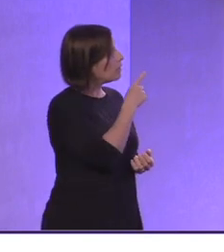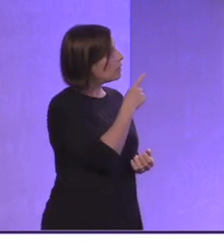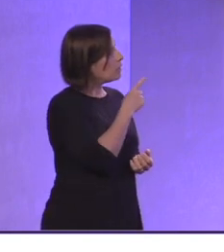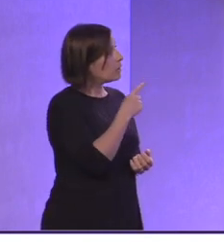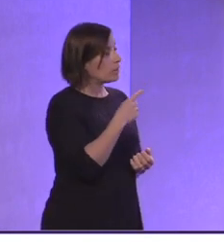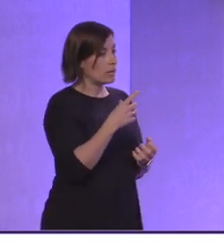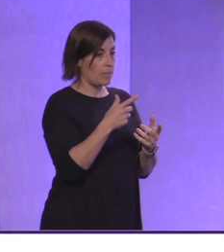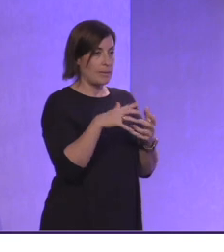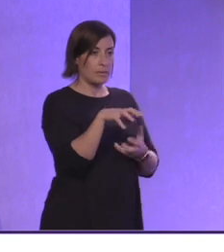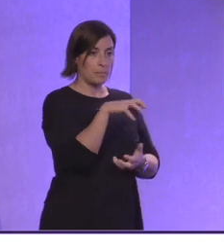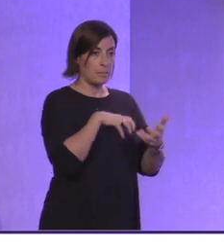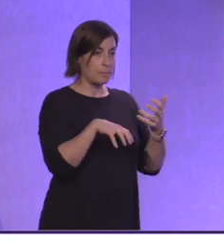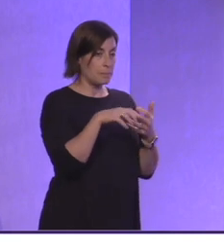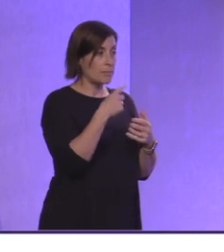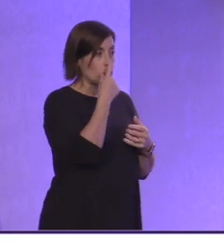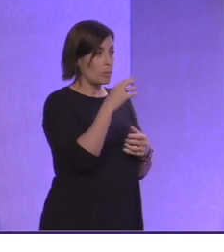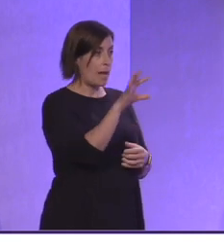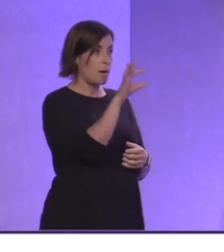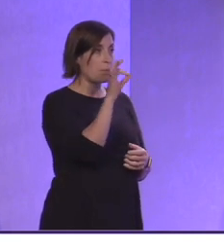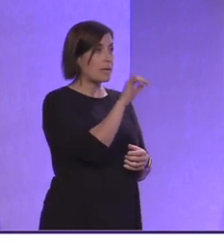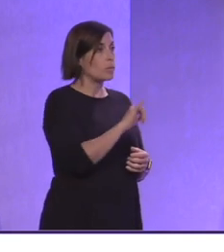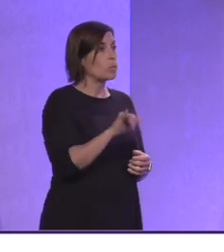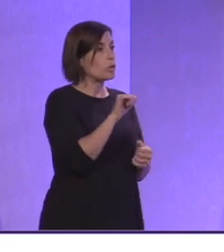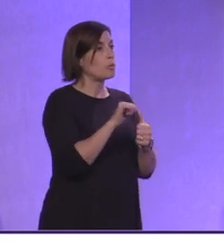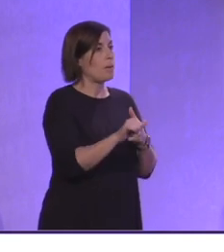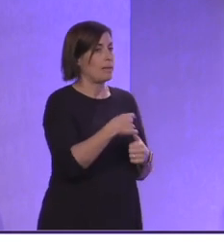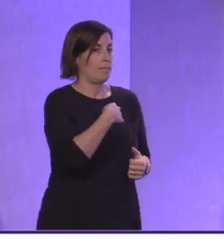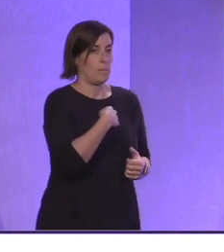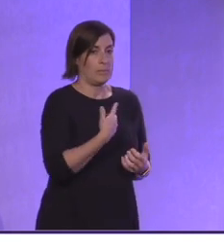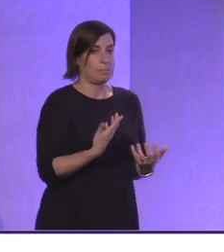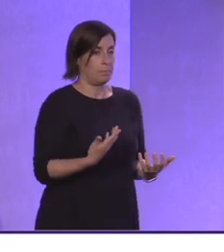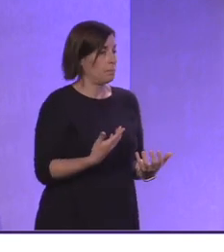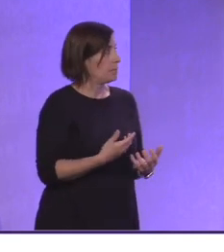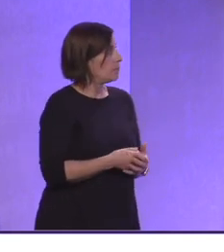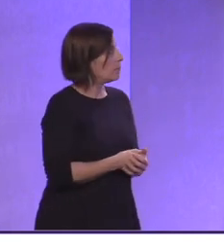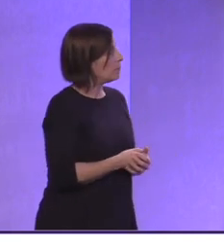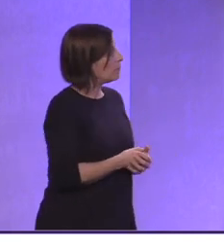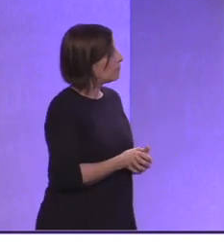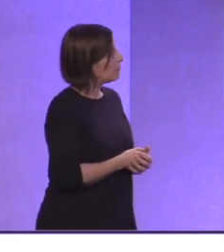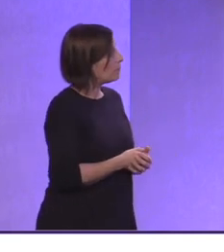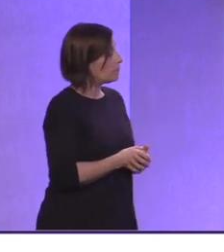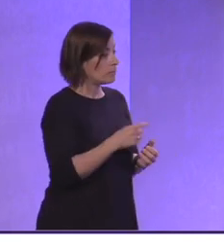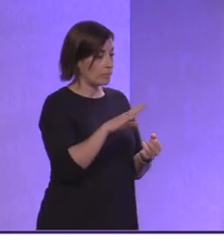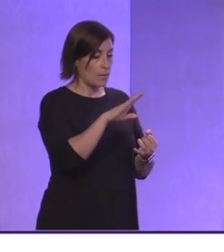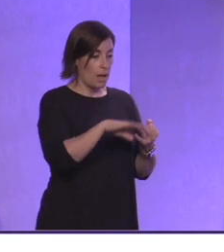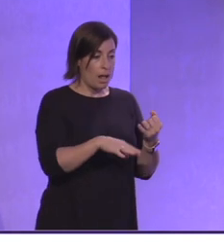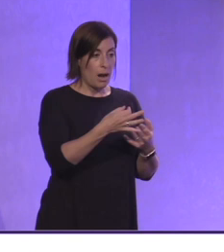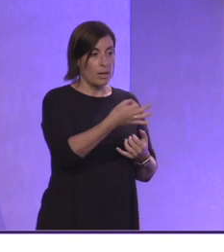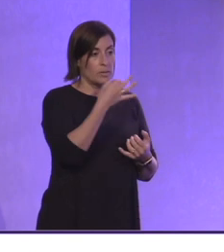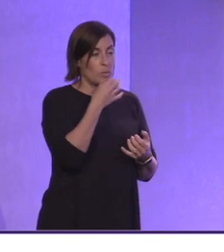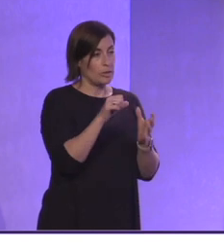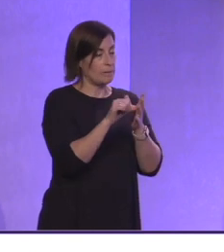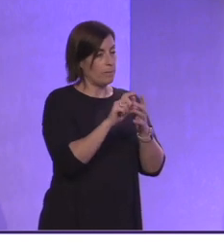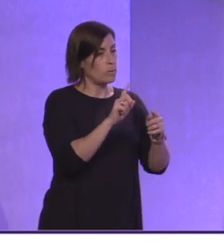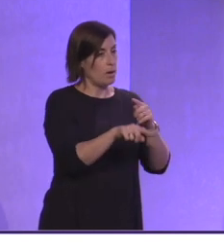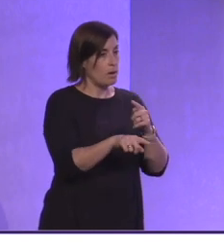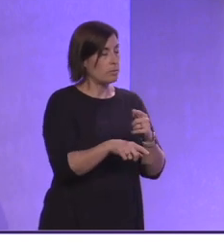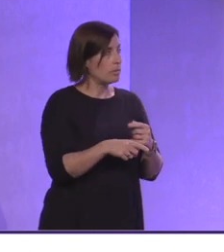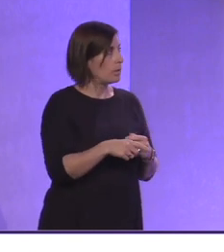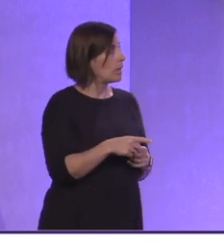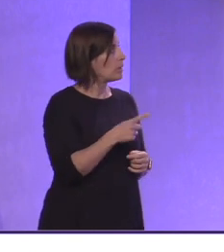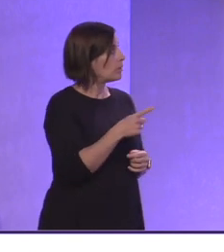method. And you could choose the one that fits your use cases the most. The last question that I get asked, and probably the hardest to answer,